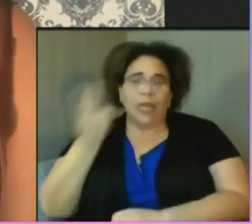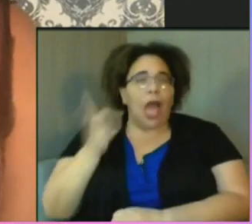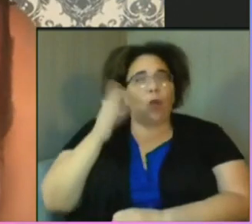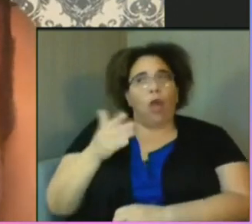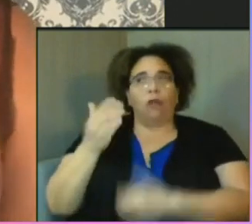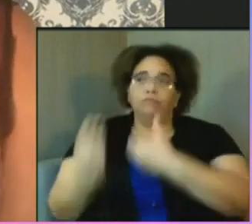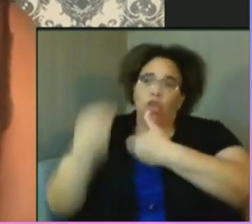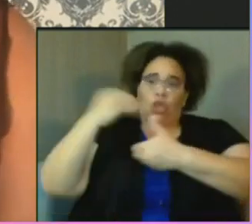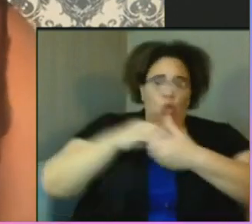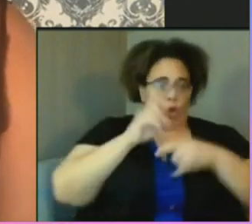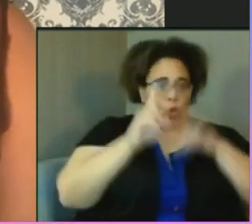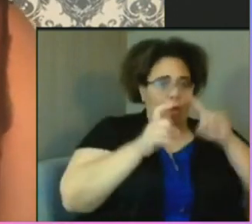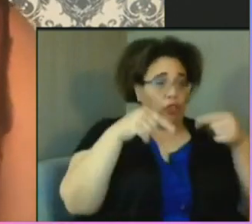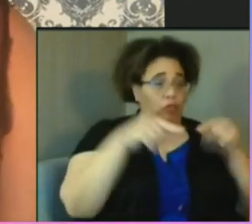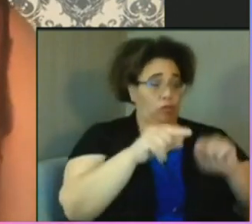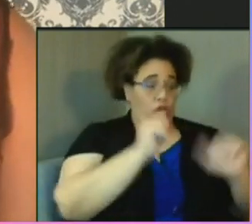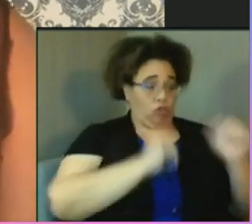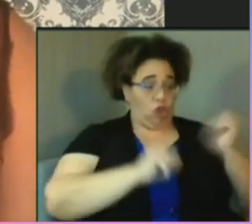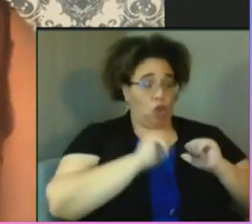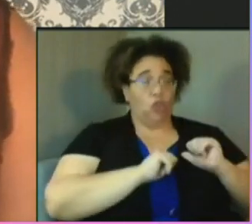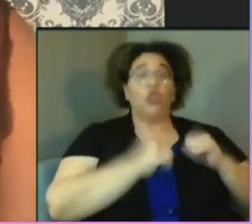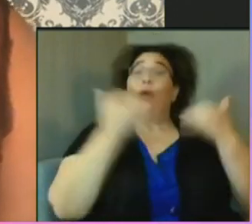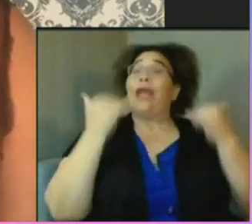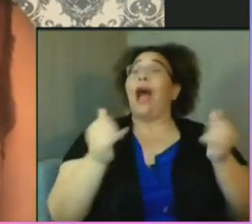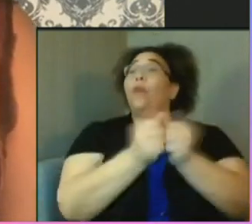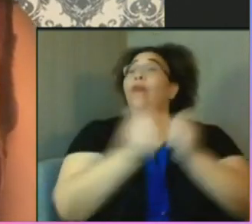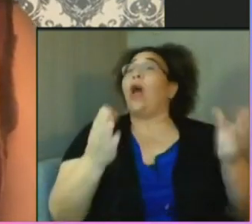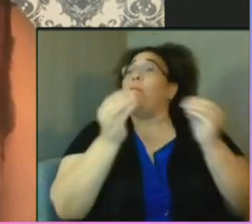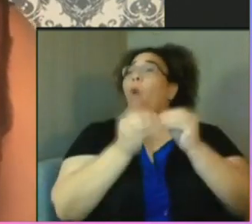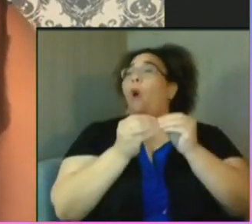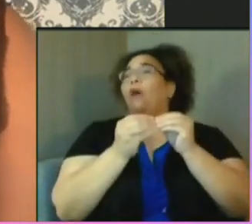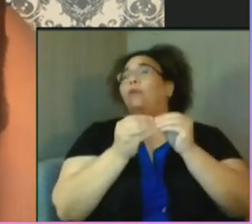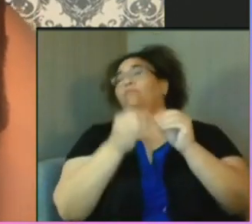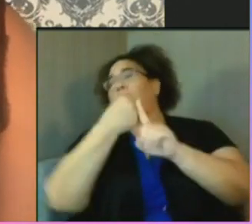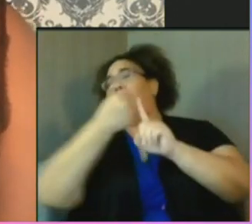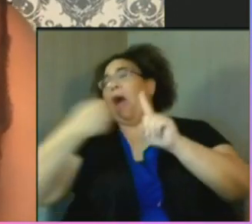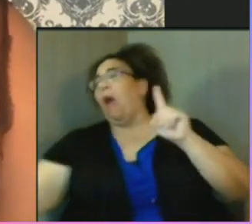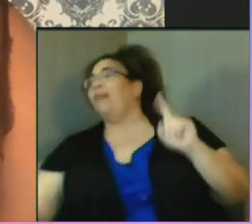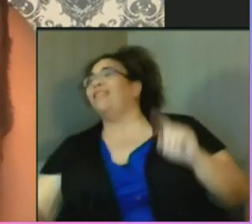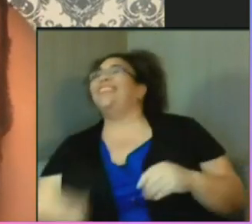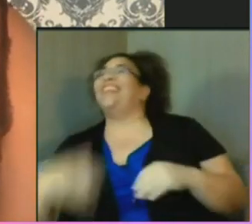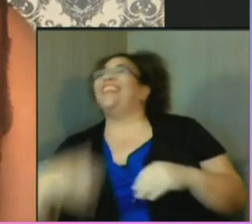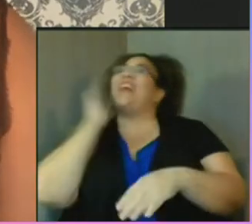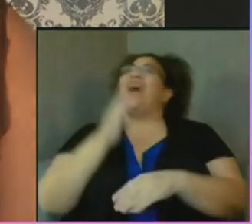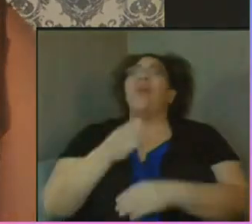in the show. And so now, without further ado, The Future of Trans.